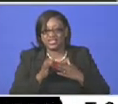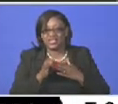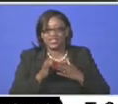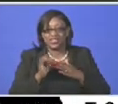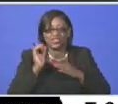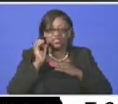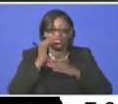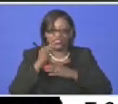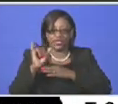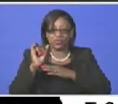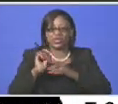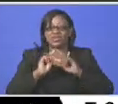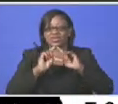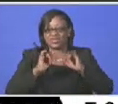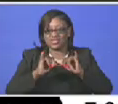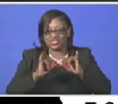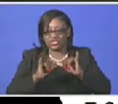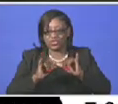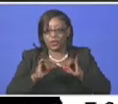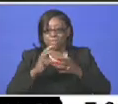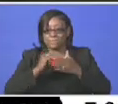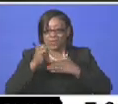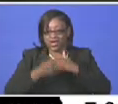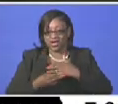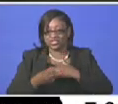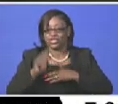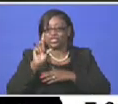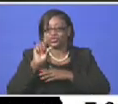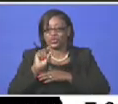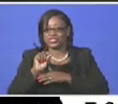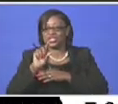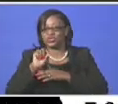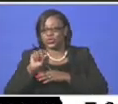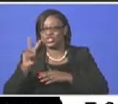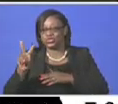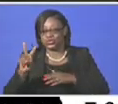convene until March of 2022. Anthony Smith, ZNS Network News.